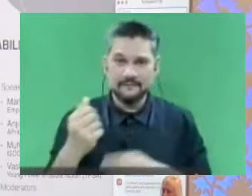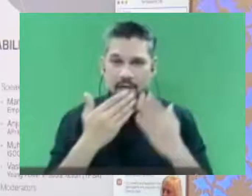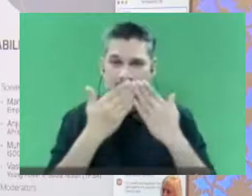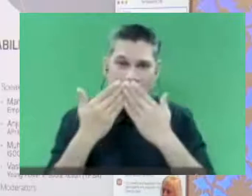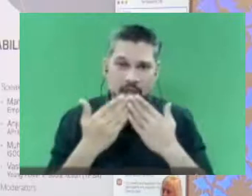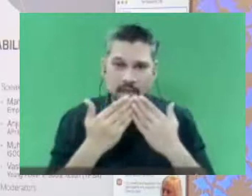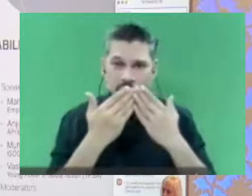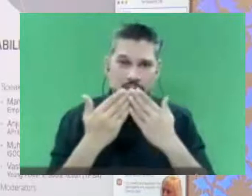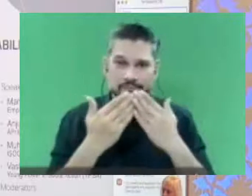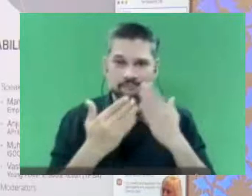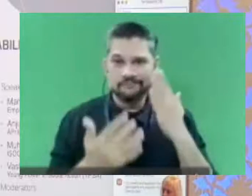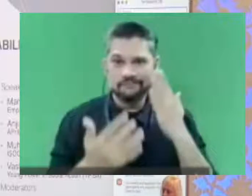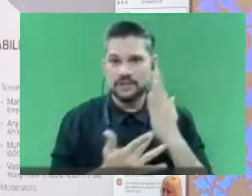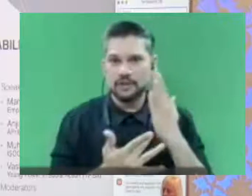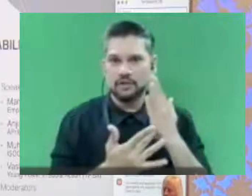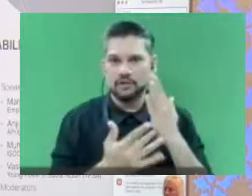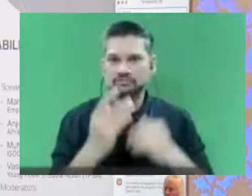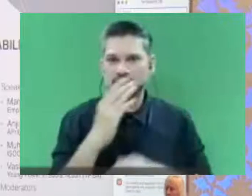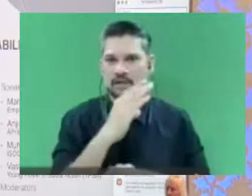company which sells